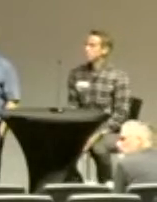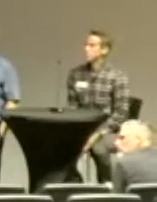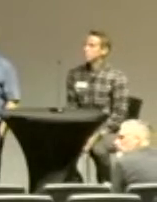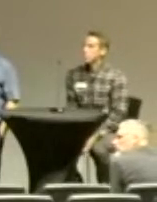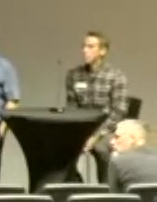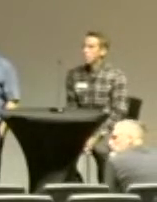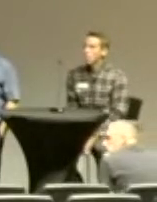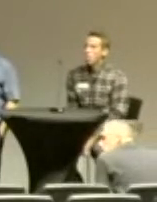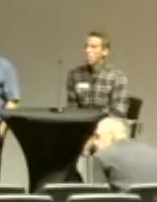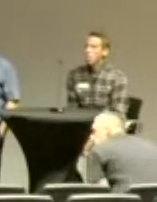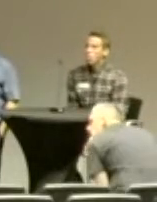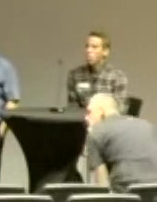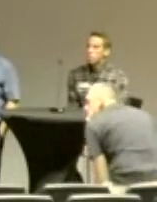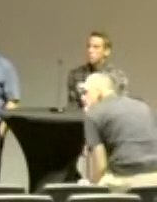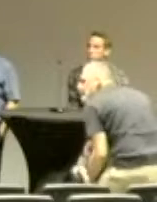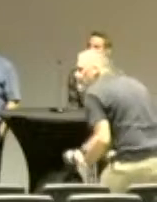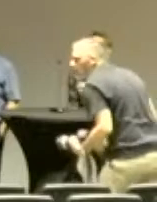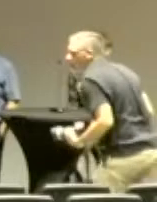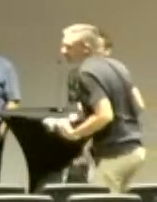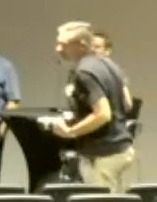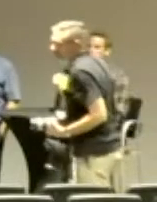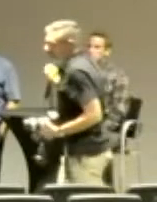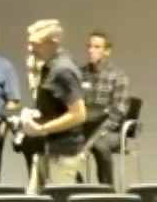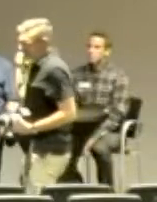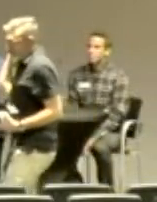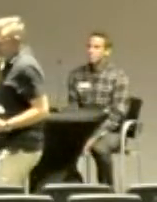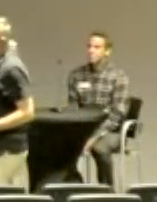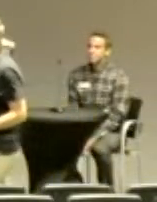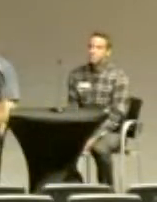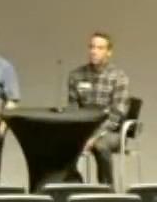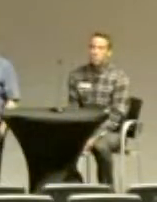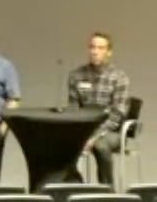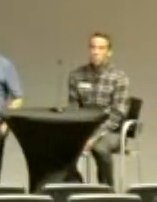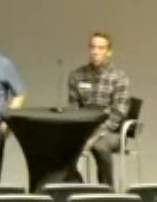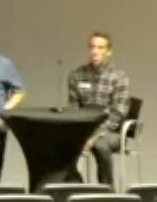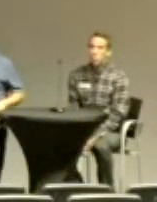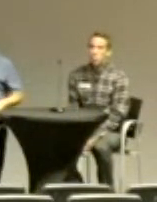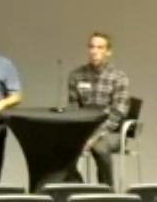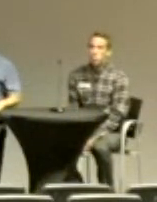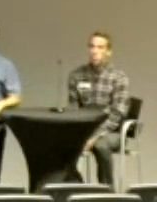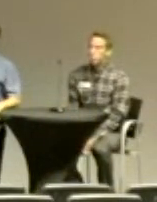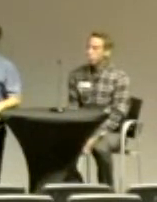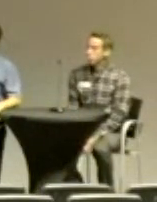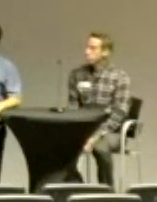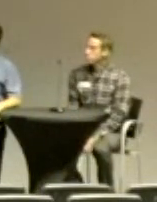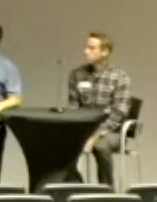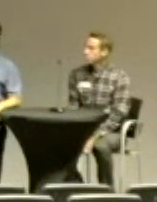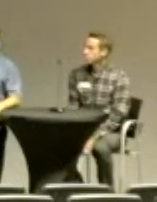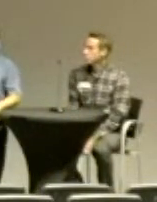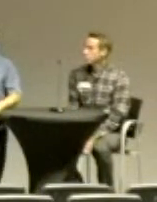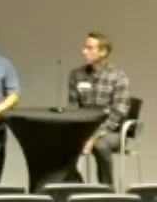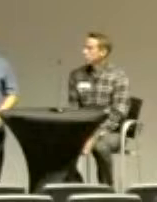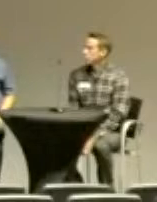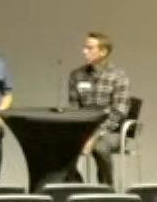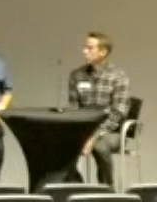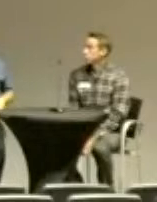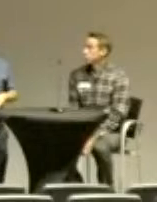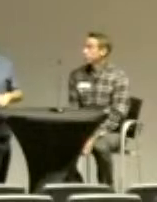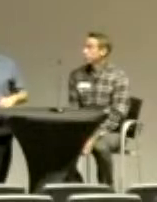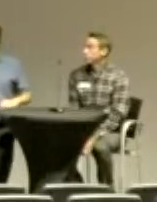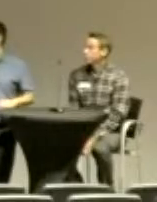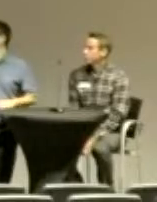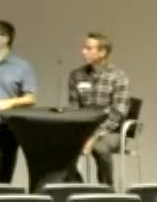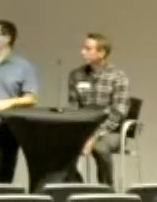So we're off to a good start. I'm honored to welcome our representatives from our different college